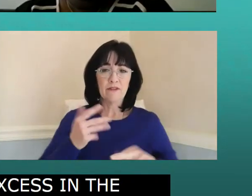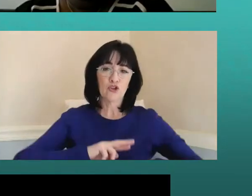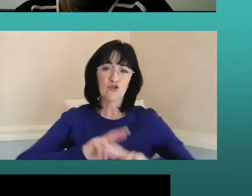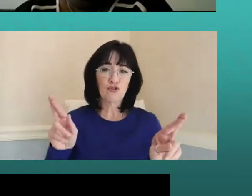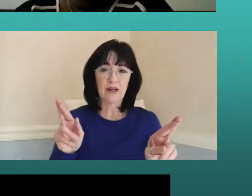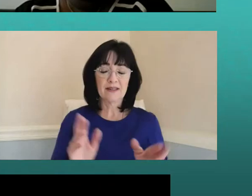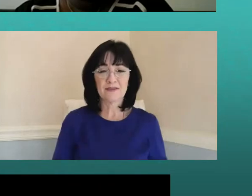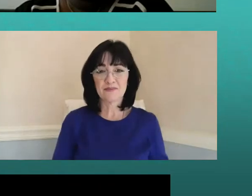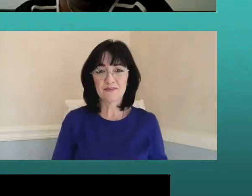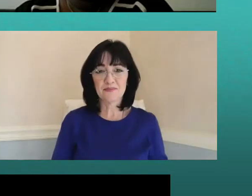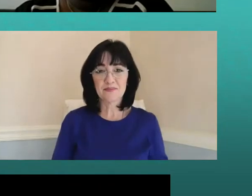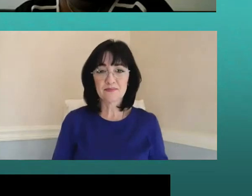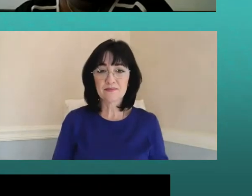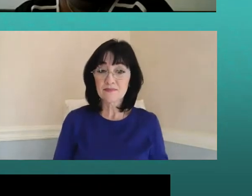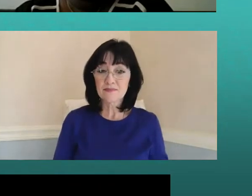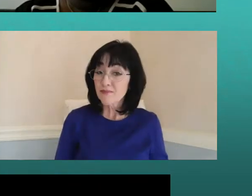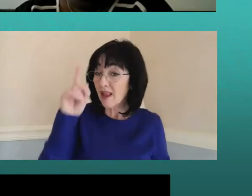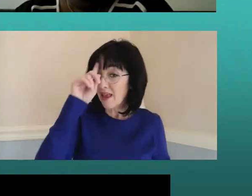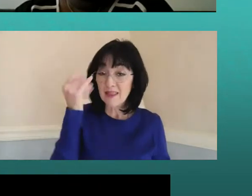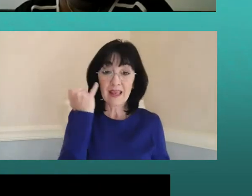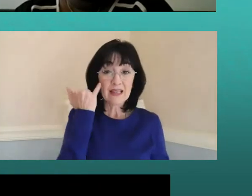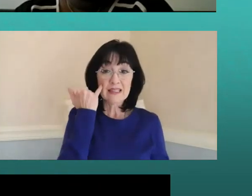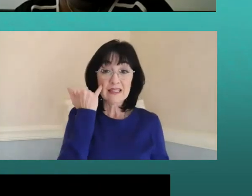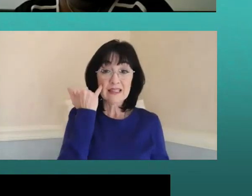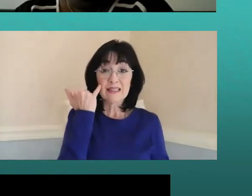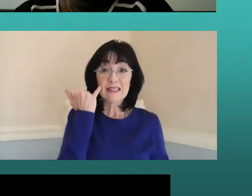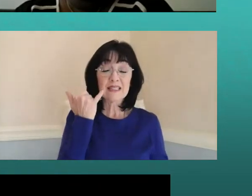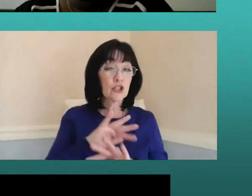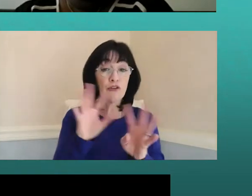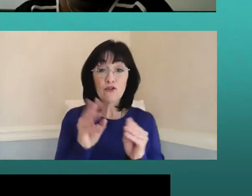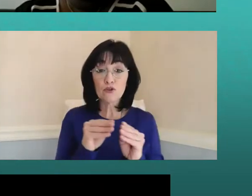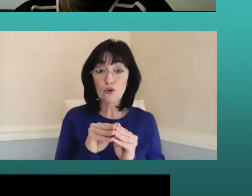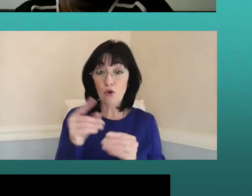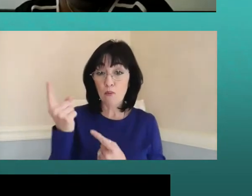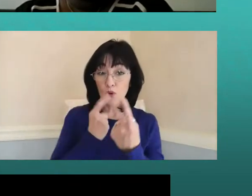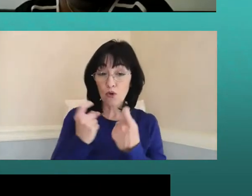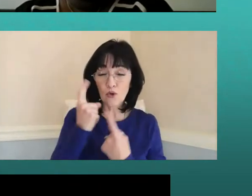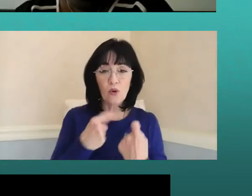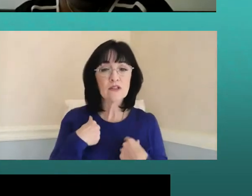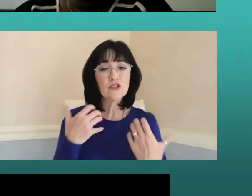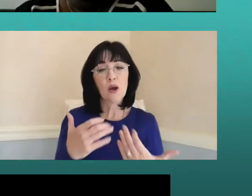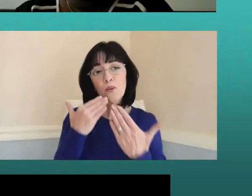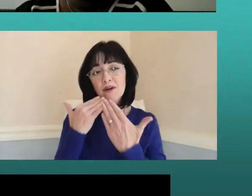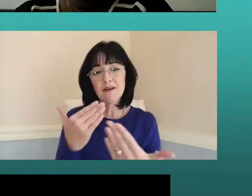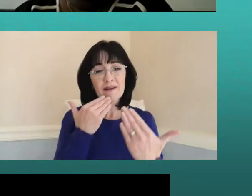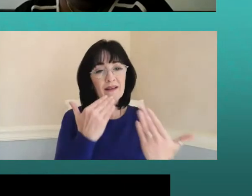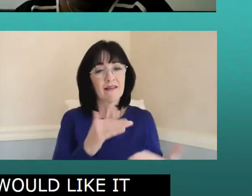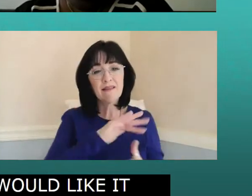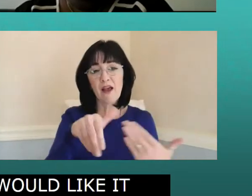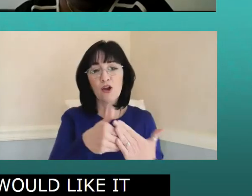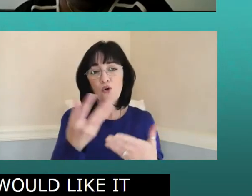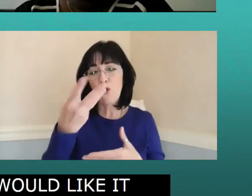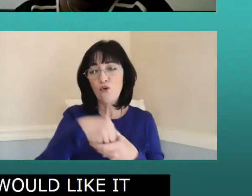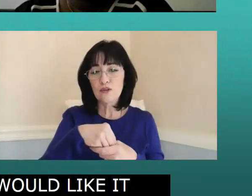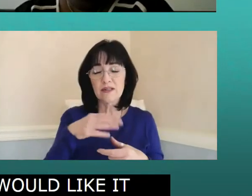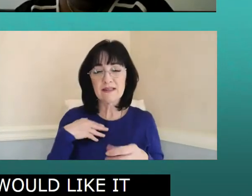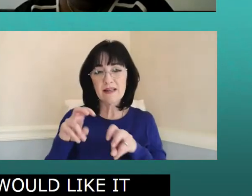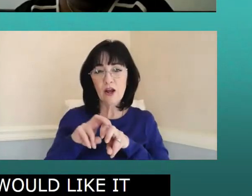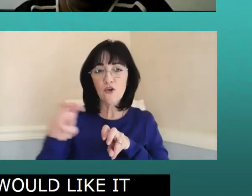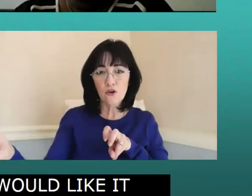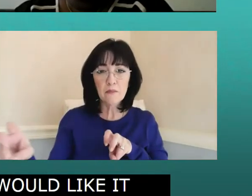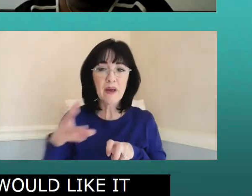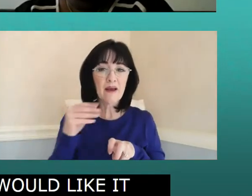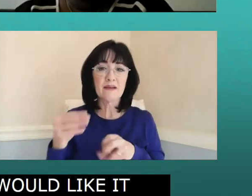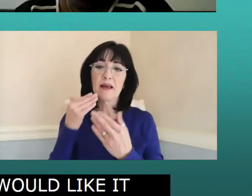And so, Emily, if we have no more questions, I'd like to thank our panel members. And on their behalf, I'd like to reiterate our gratitude